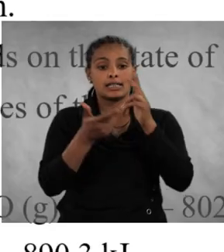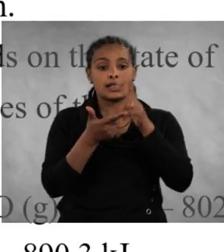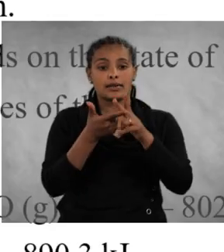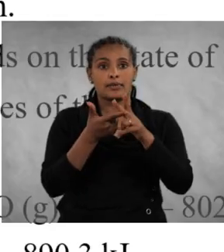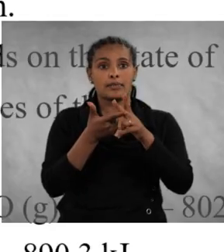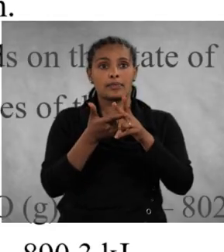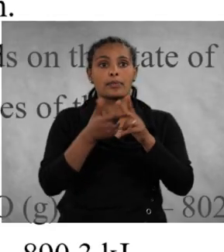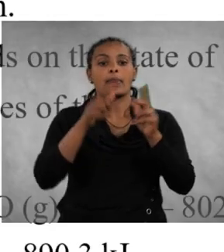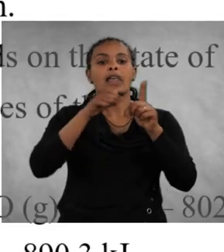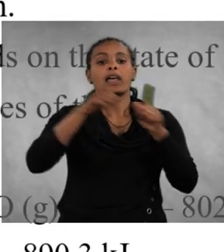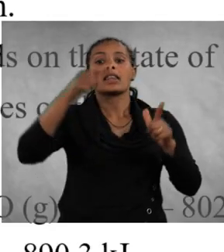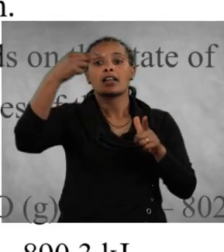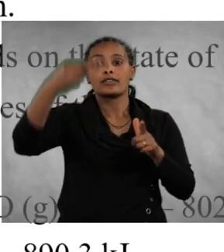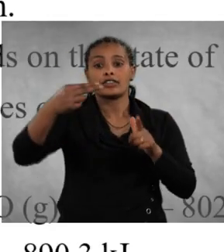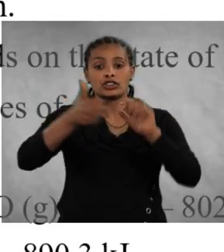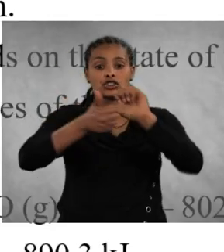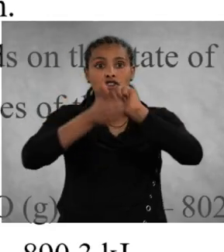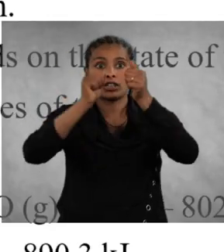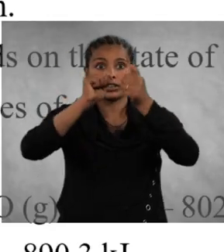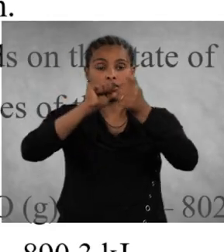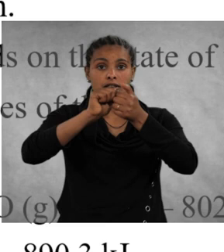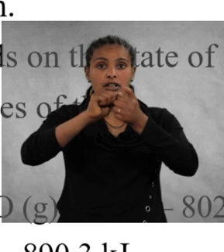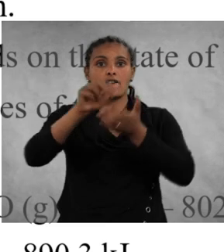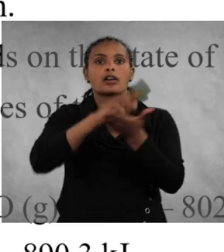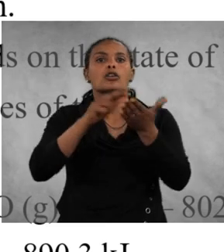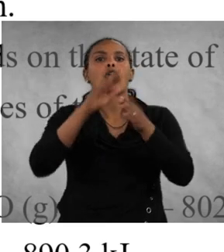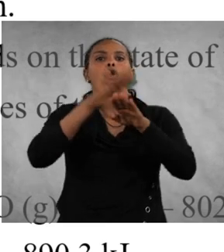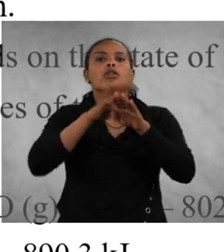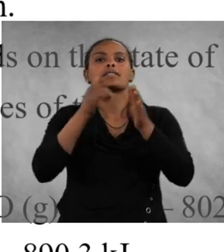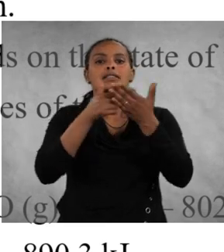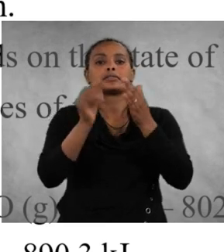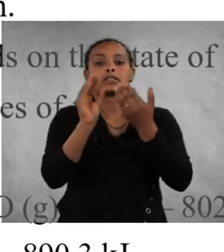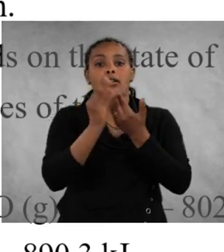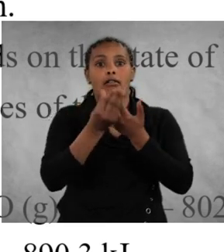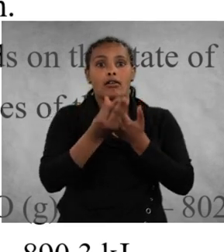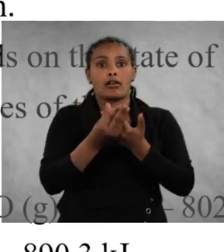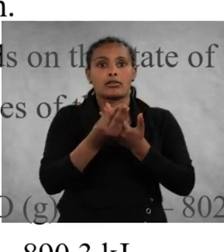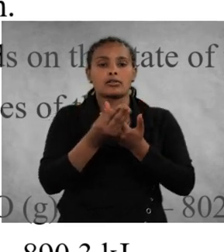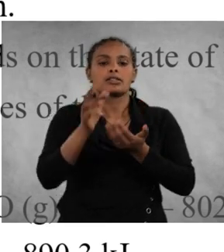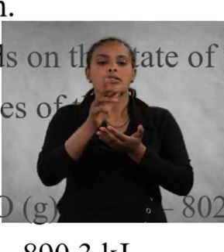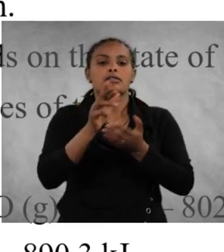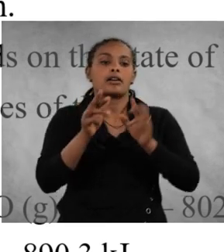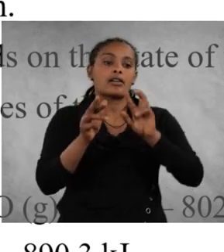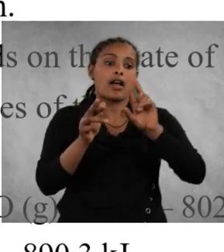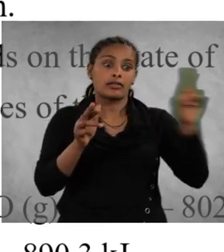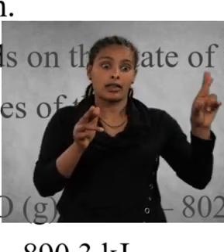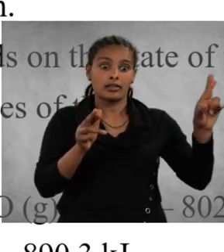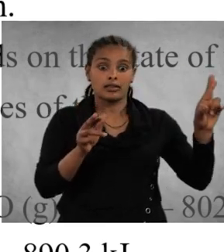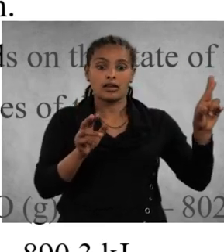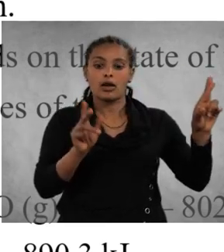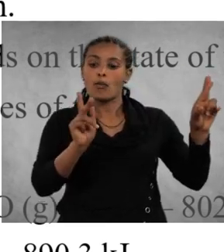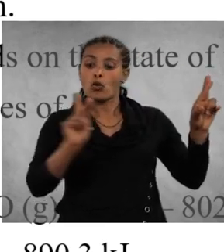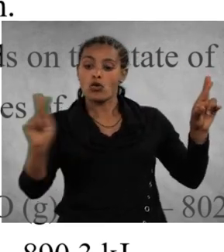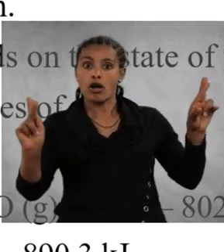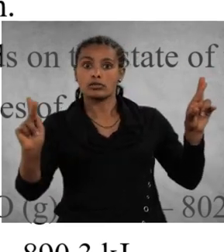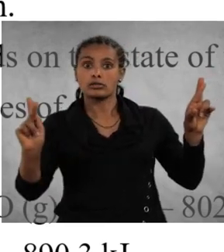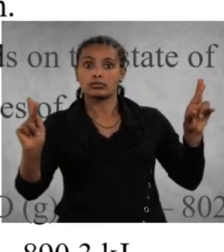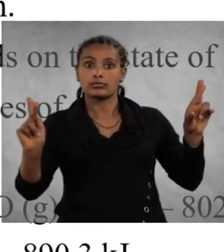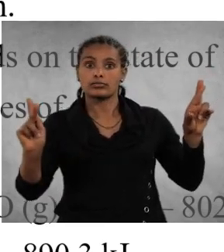3. The enthalpy change for a reaction depends on the states of the reactants and